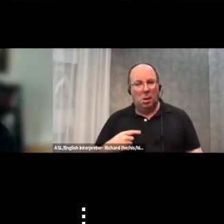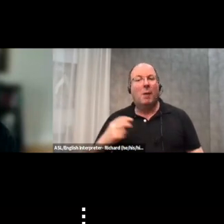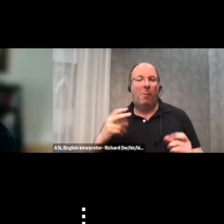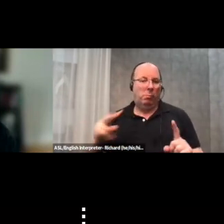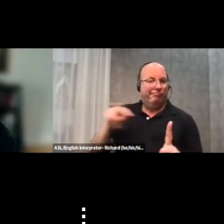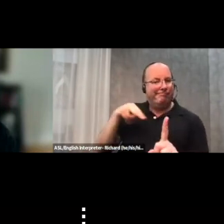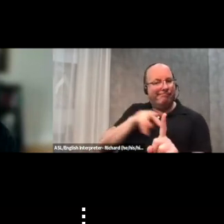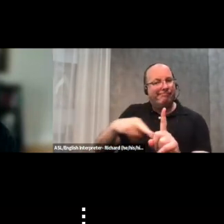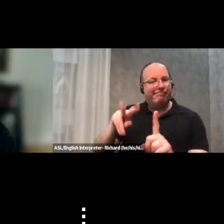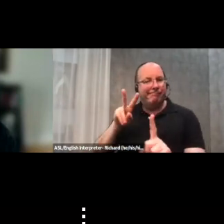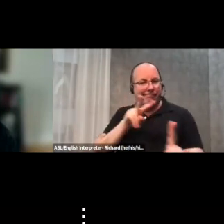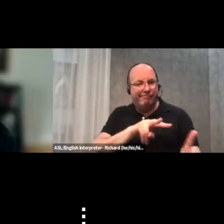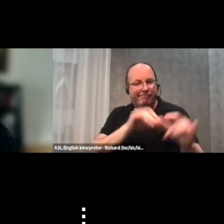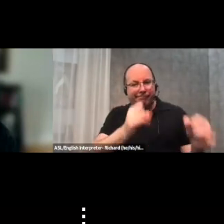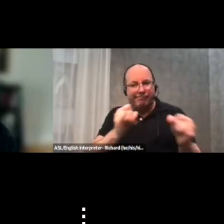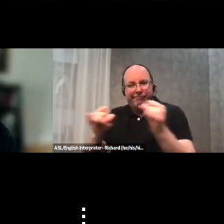right.